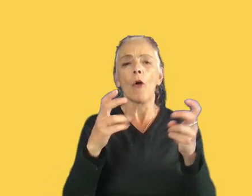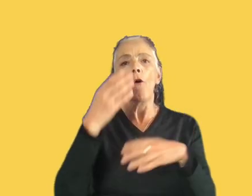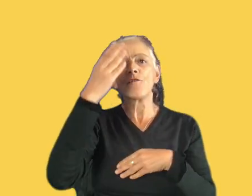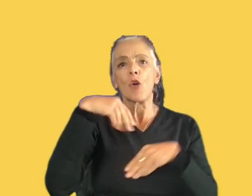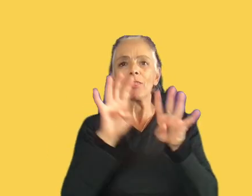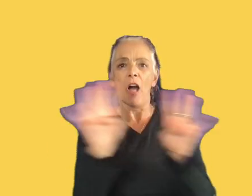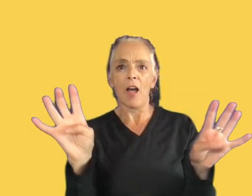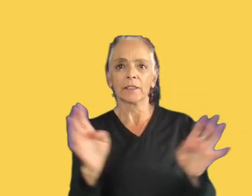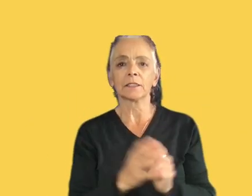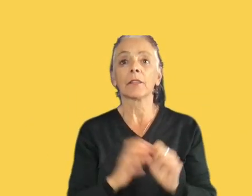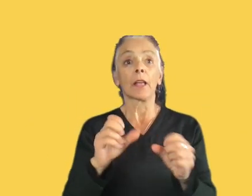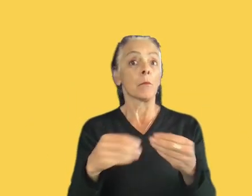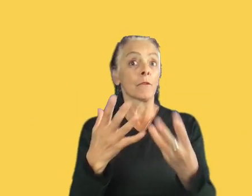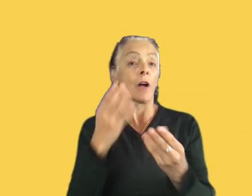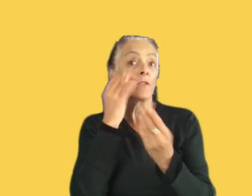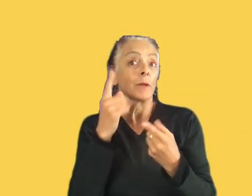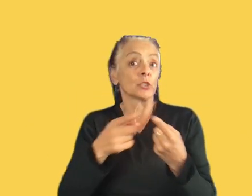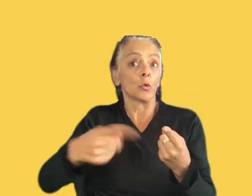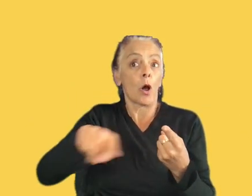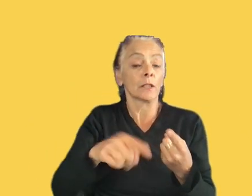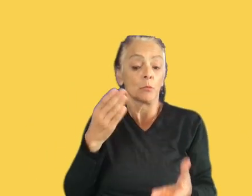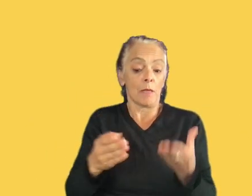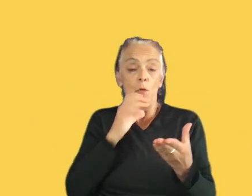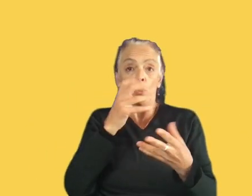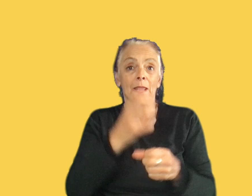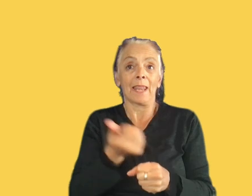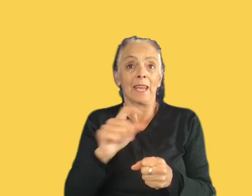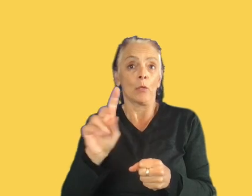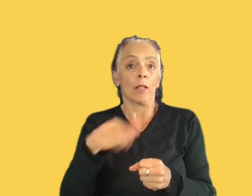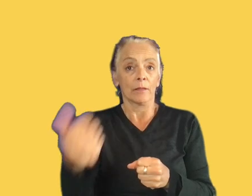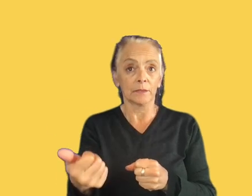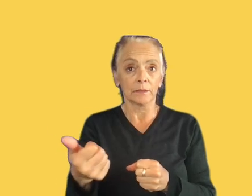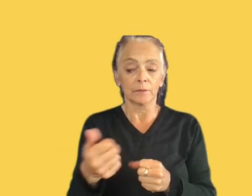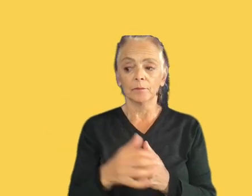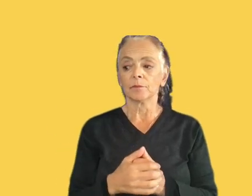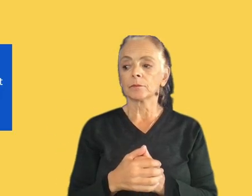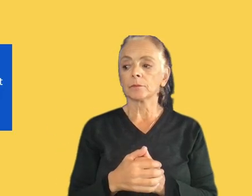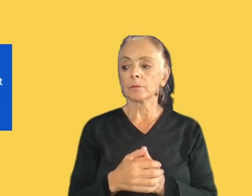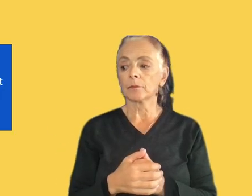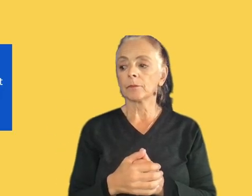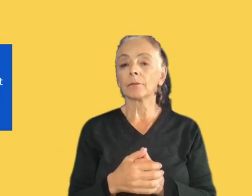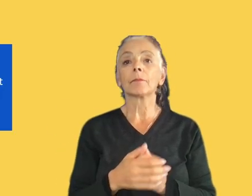lines. They can provide information to us that we might not get anywhere else.